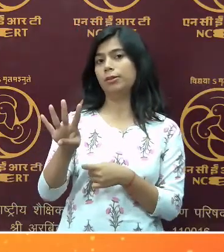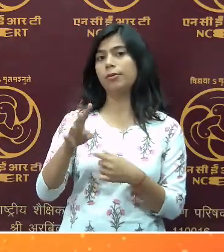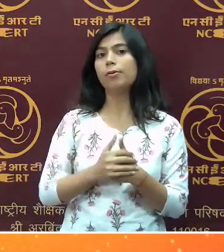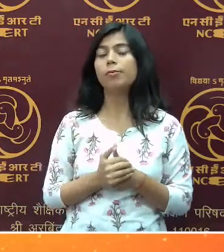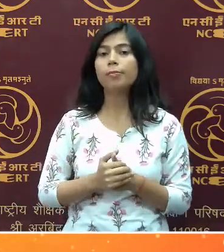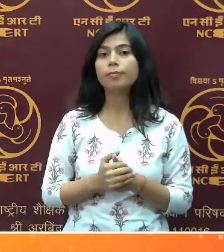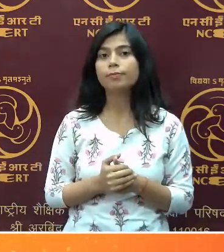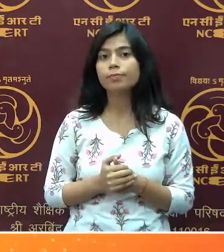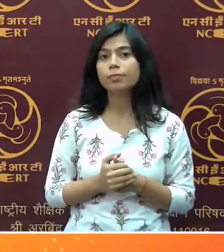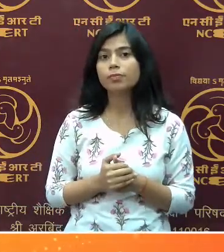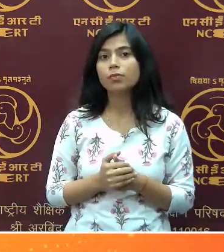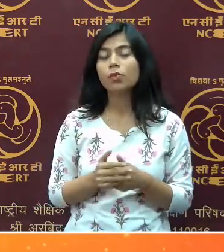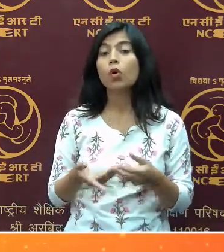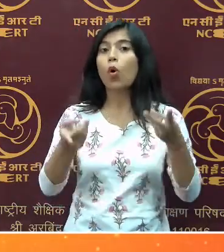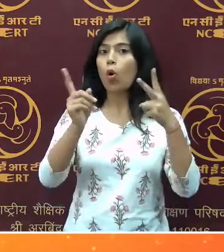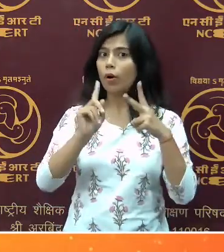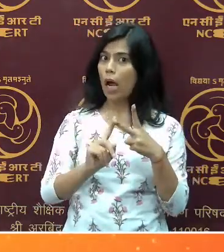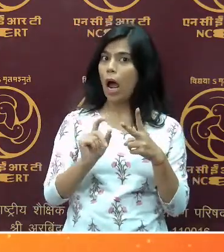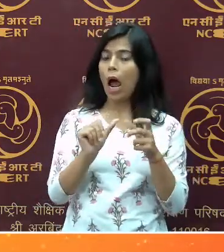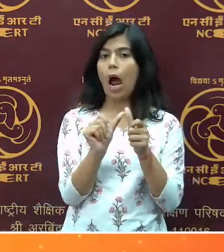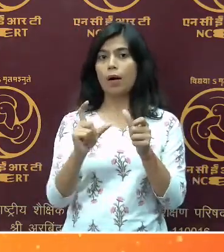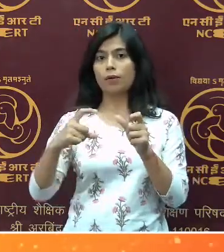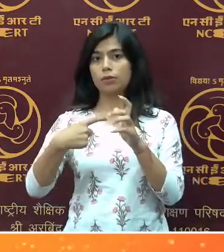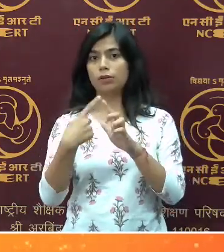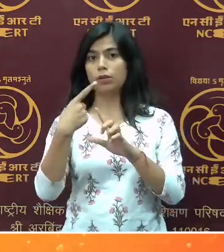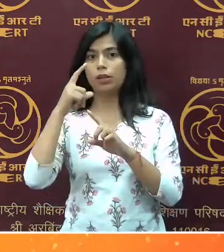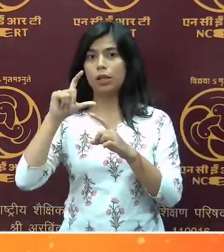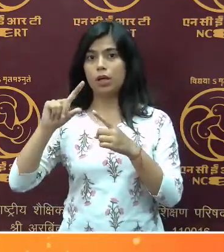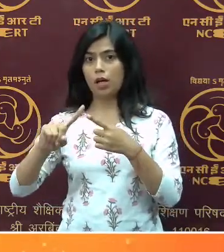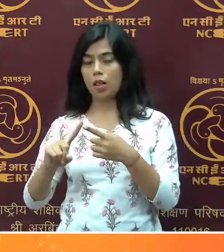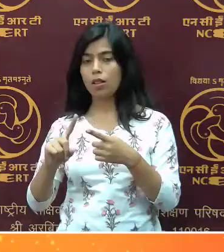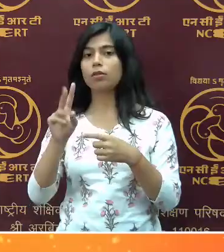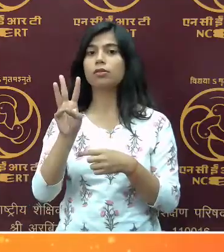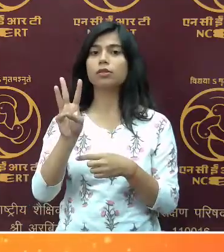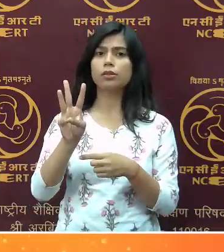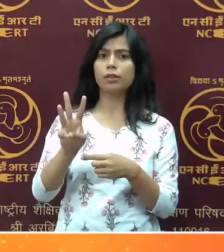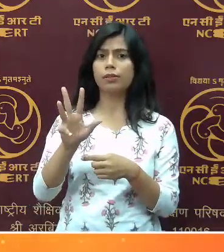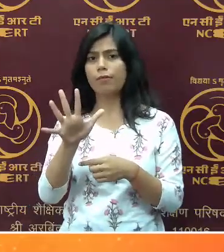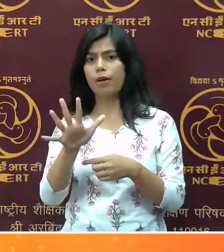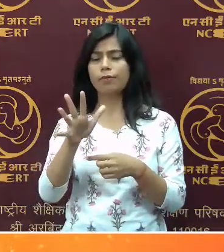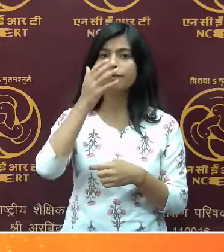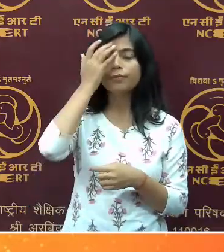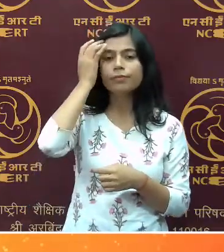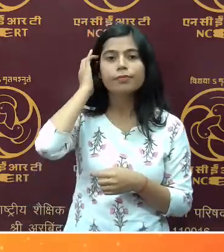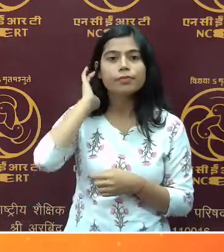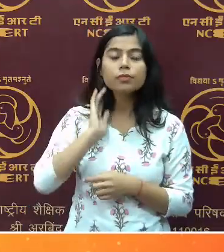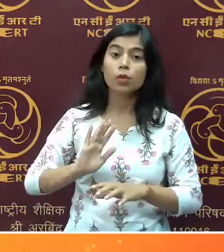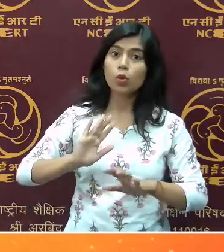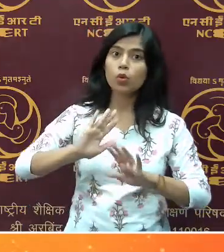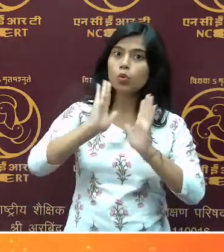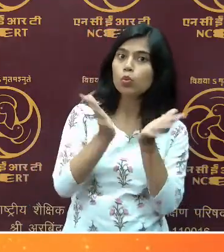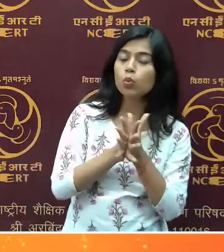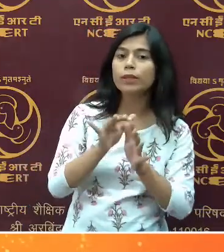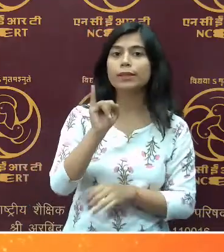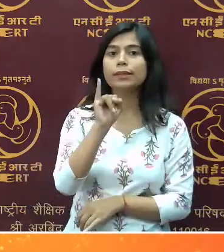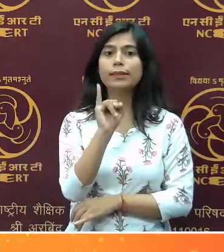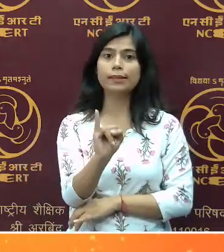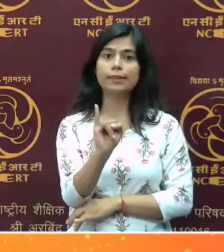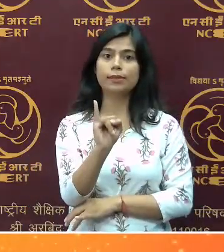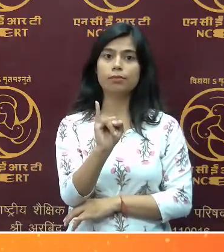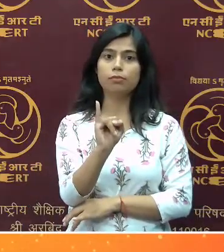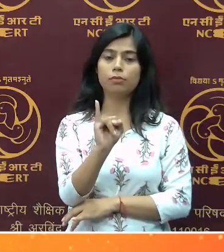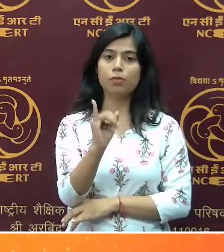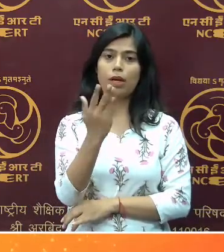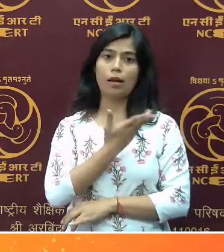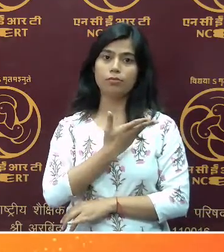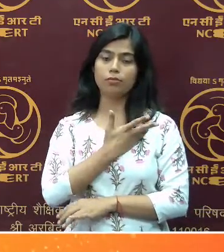till Article 35. So, basically there are 6 fundamental rights.